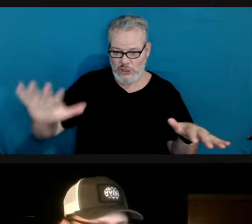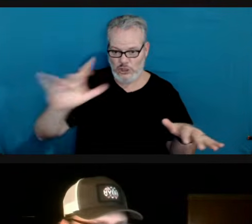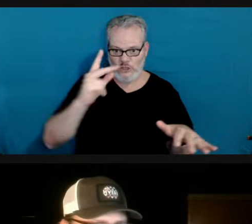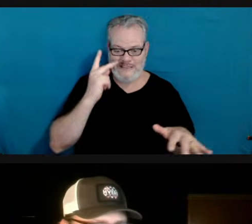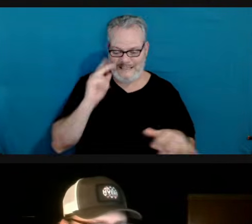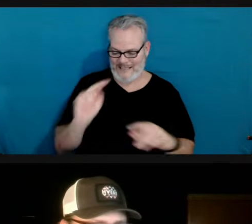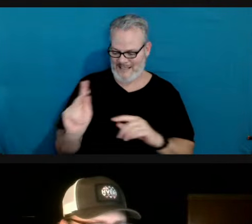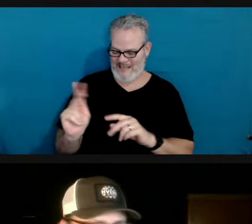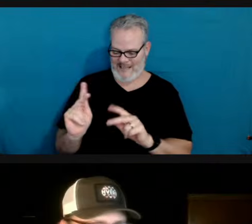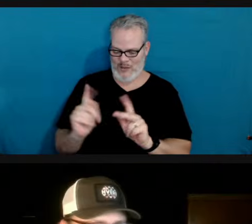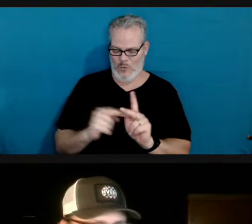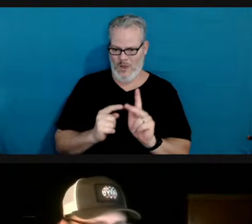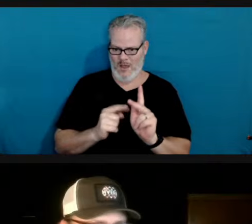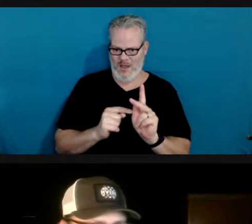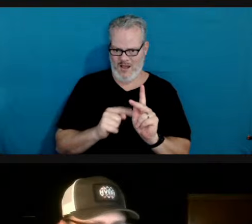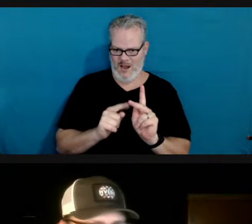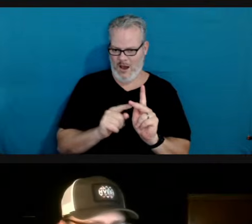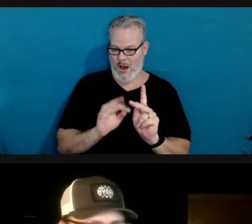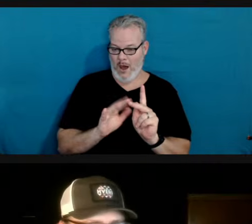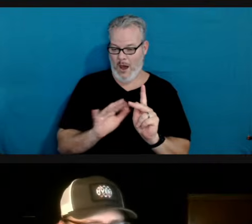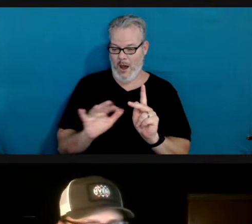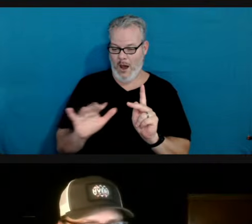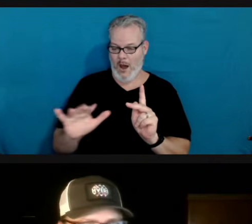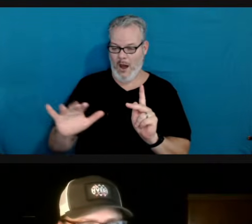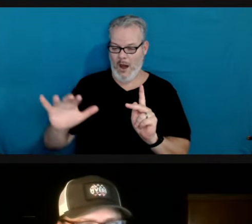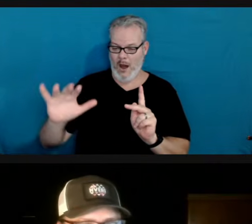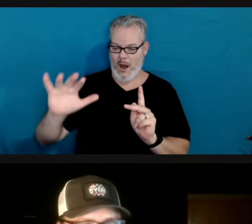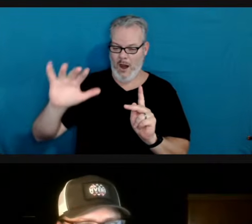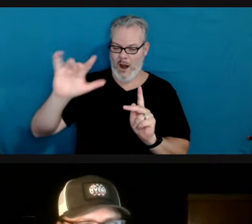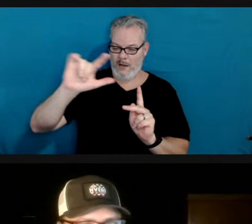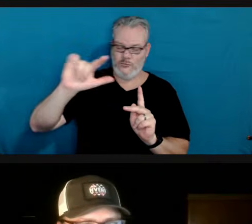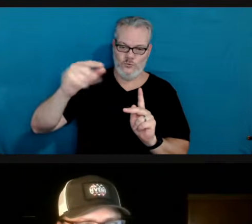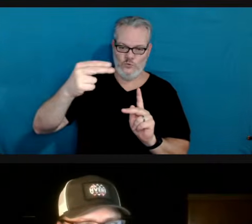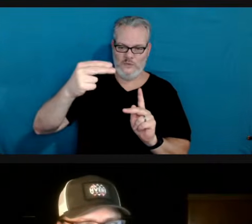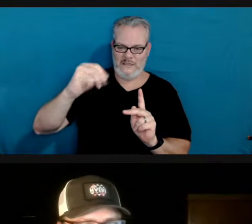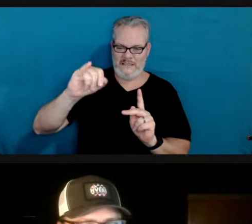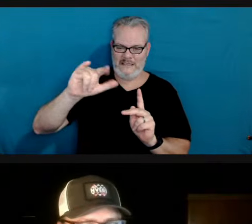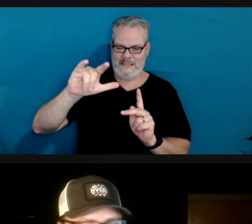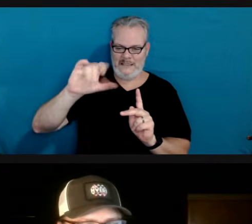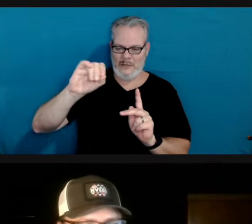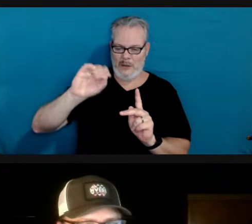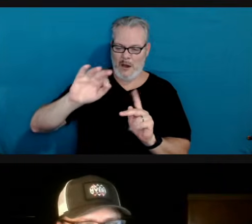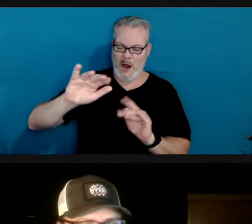north here into this upper slopes of Hilo into the